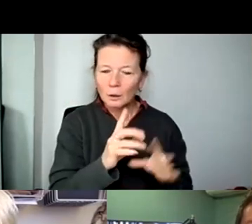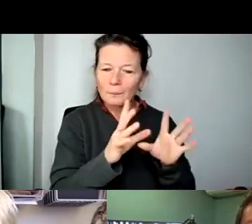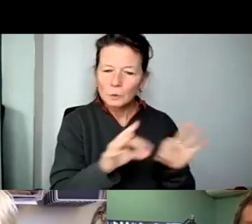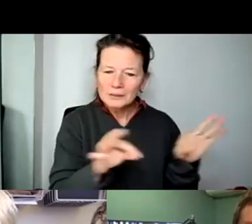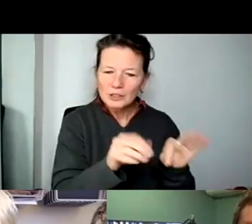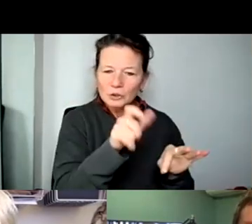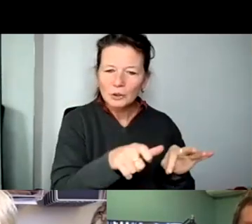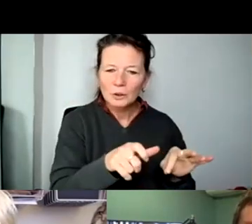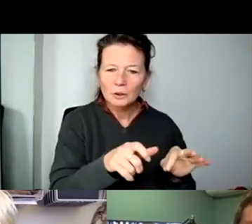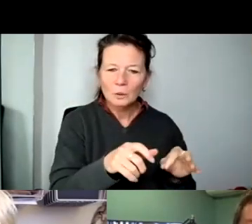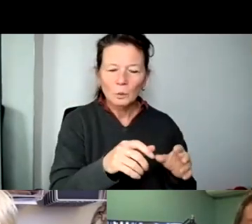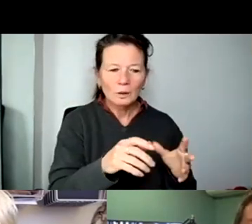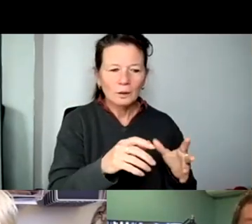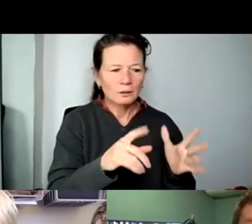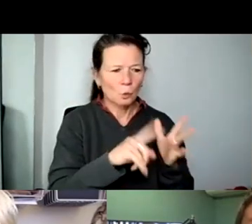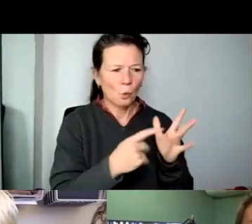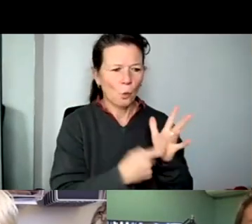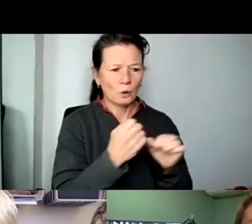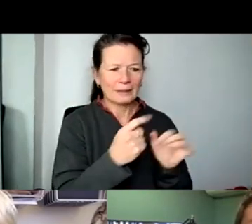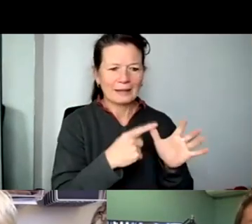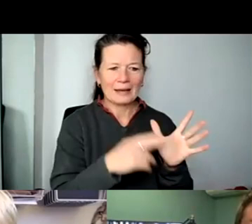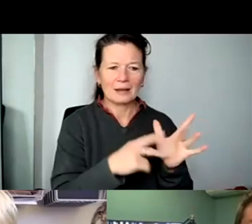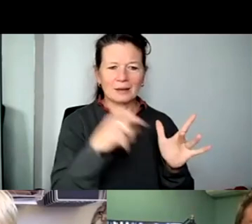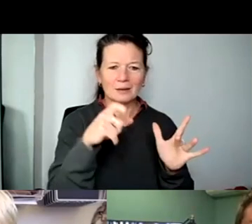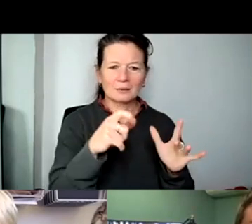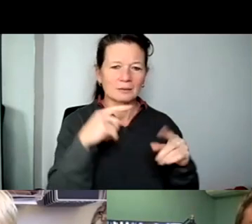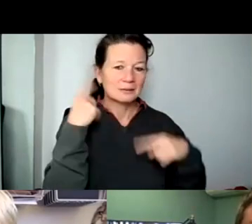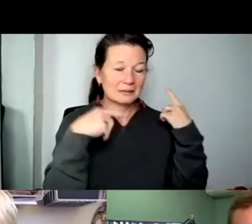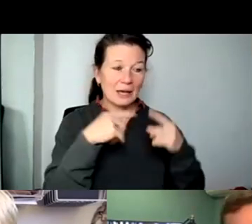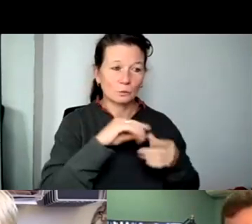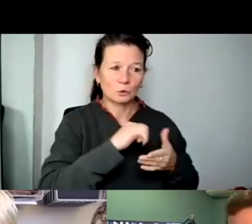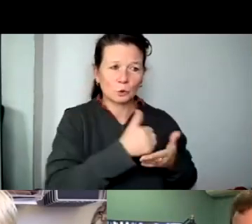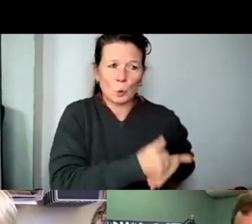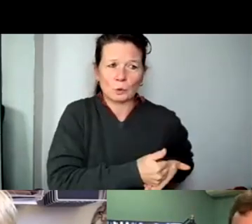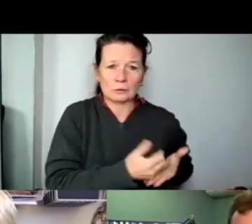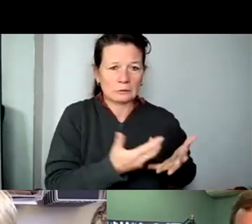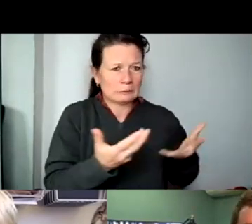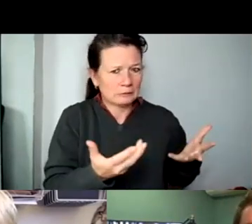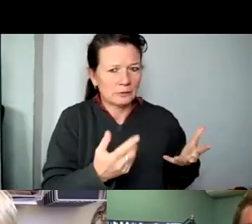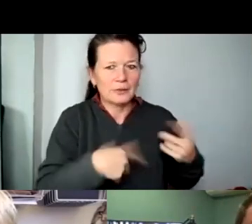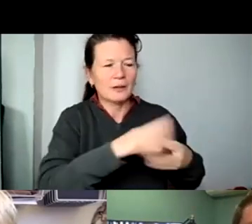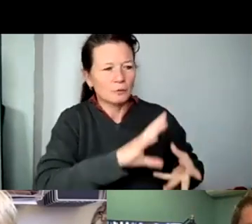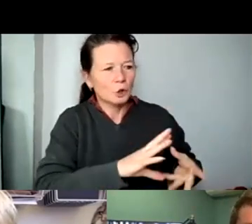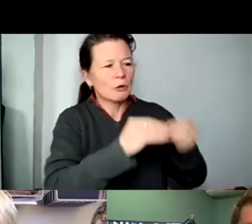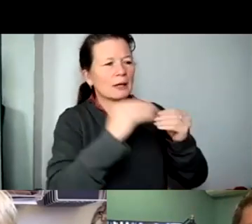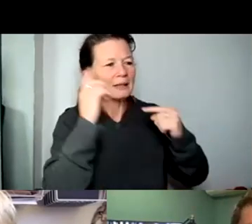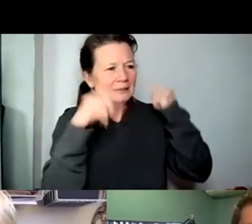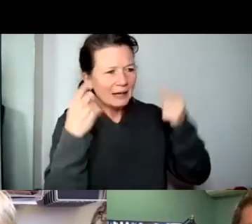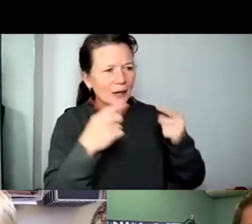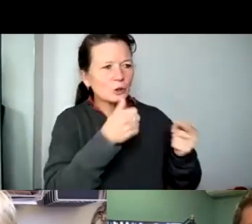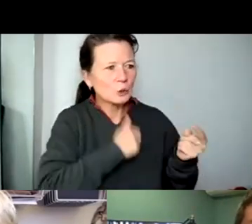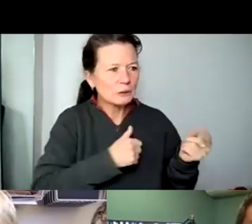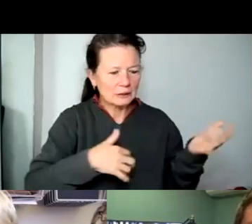an organic sound source of some sort, so that they have created a sound on an